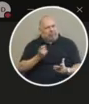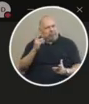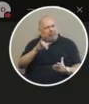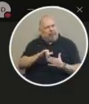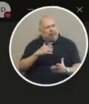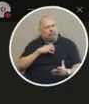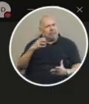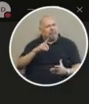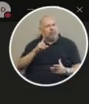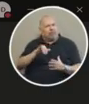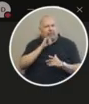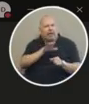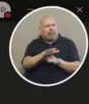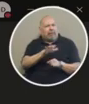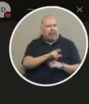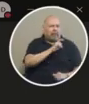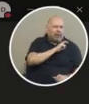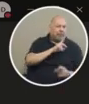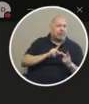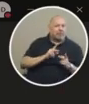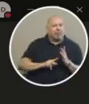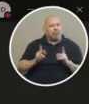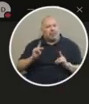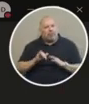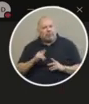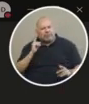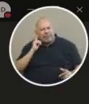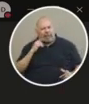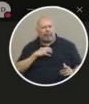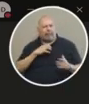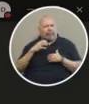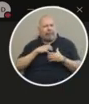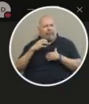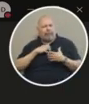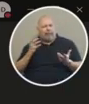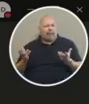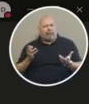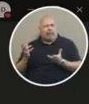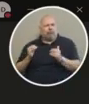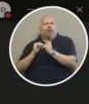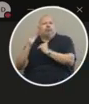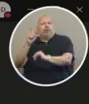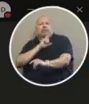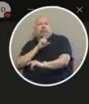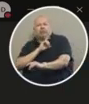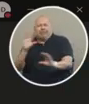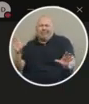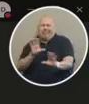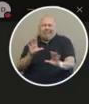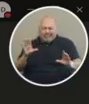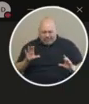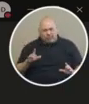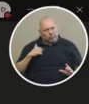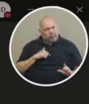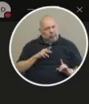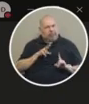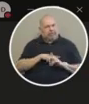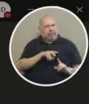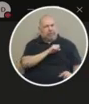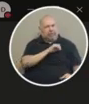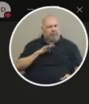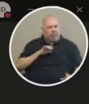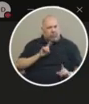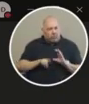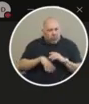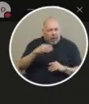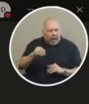you've gotten complaints on not enough of it, and then people have seen the errors. And whenever folks have reported it to us, we do assign it to our staff, and they